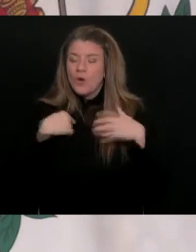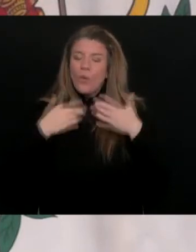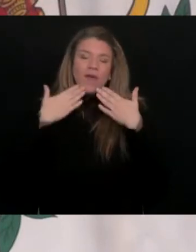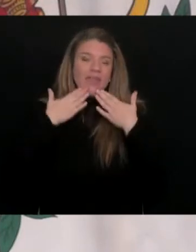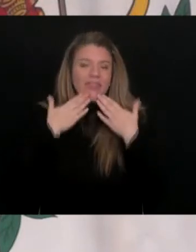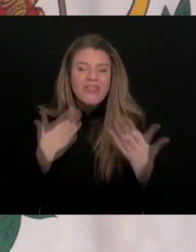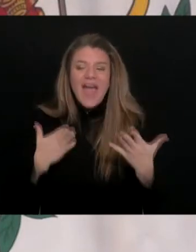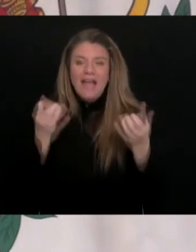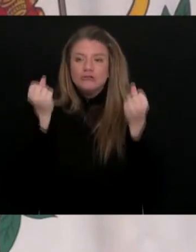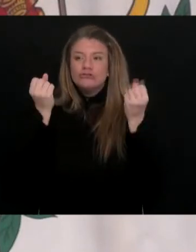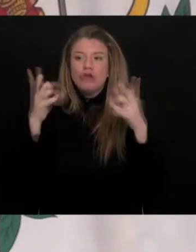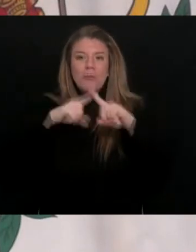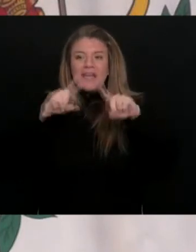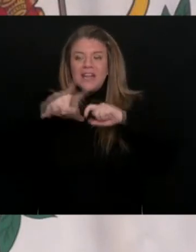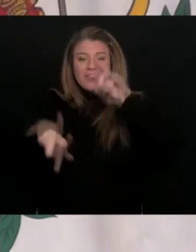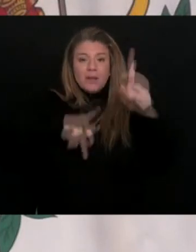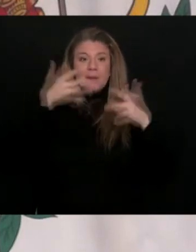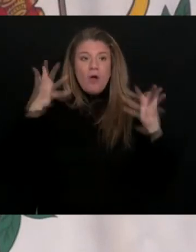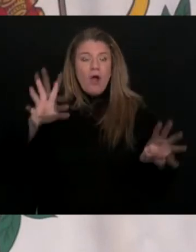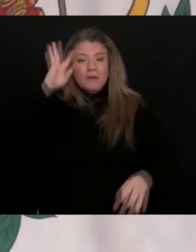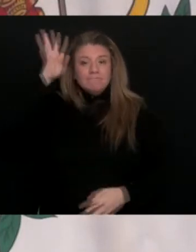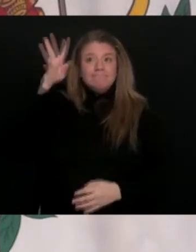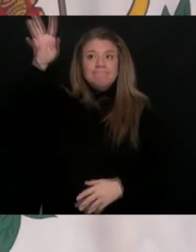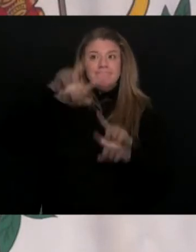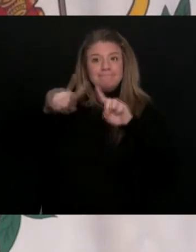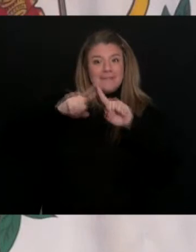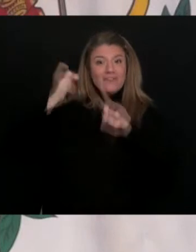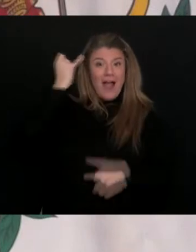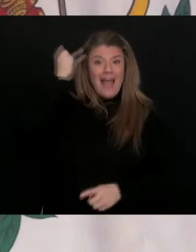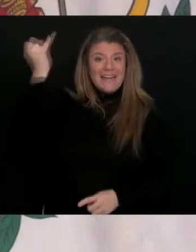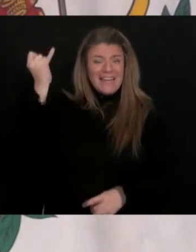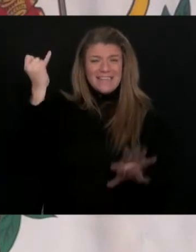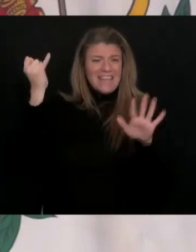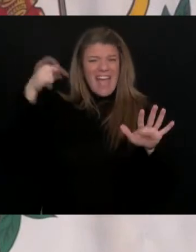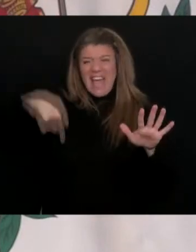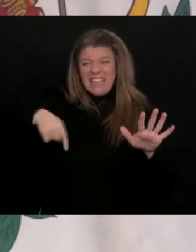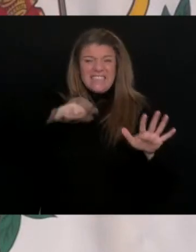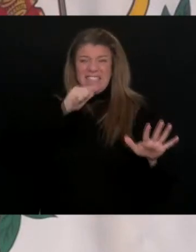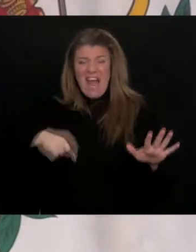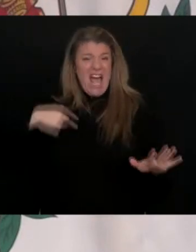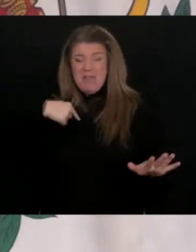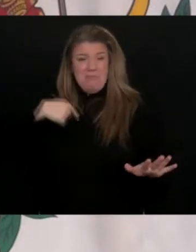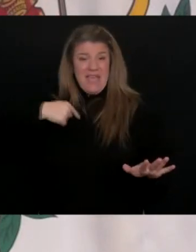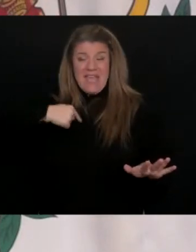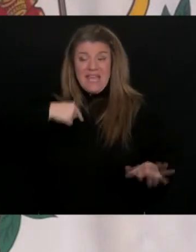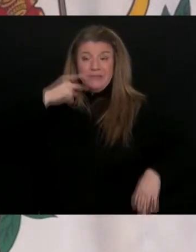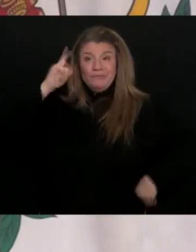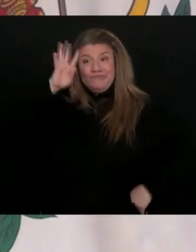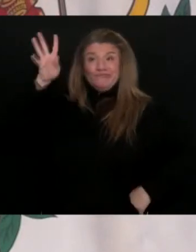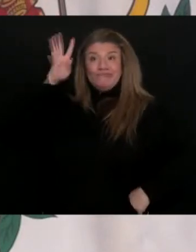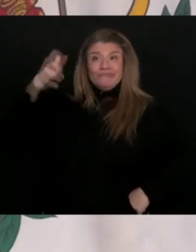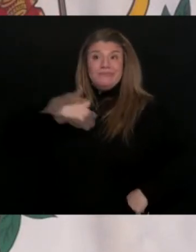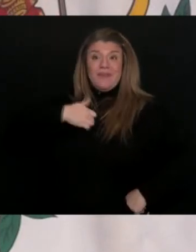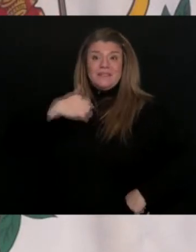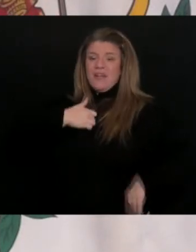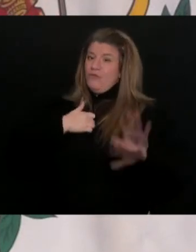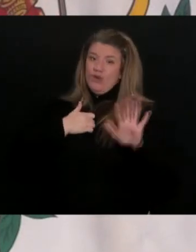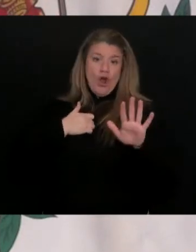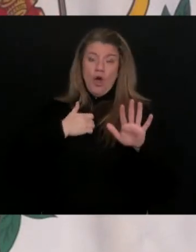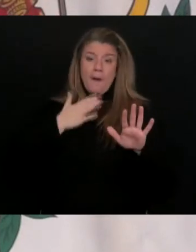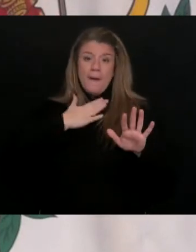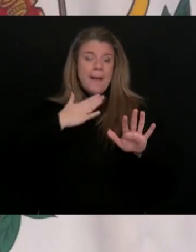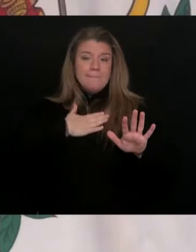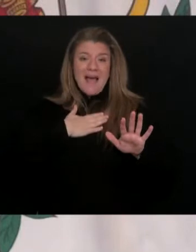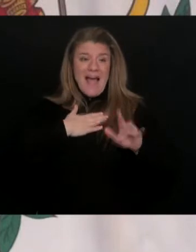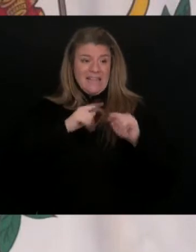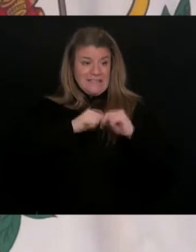those that have come up with different ideas and everything. You know, this is not just me sitting here coming up with ideas, or my people right around me coming up